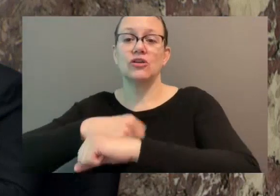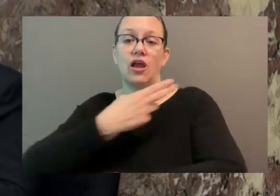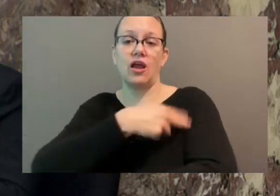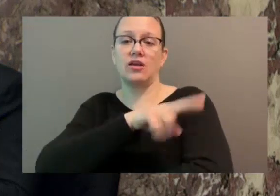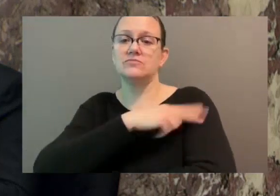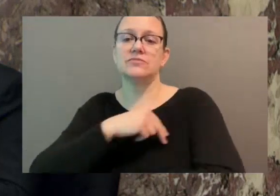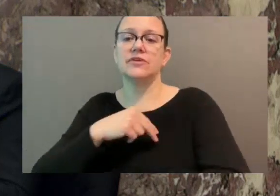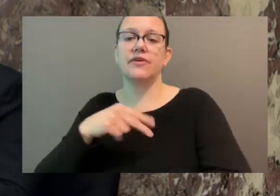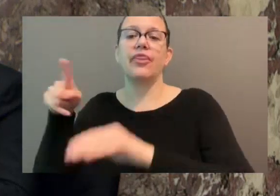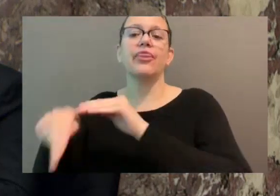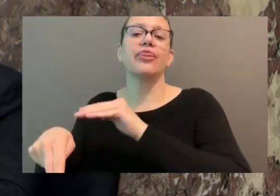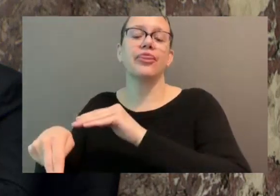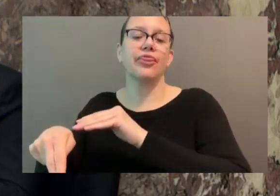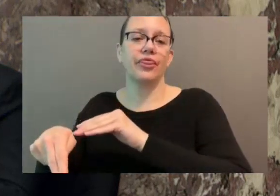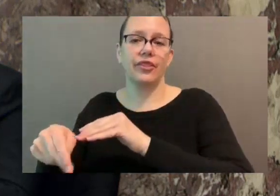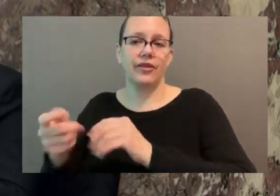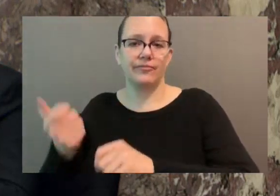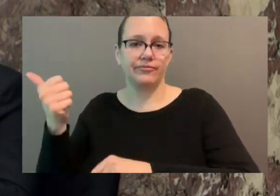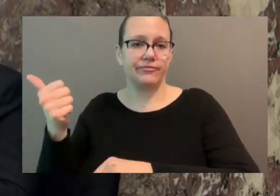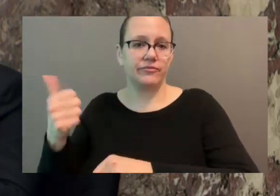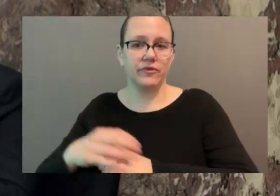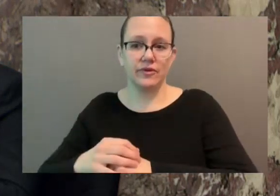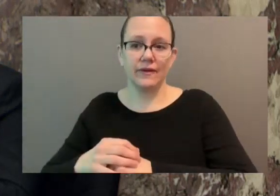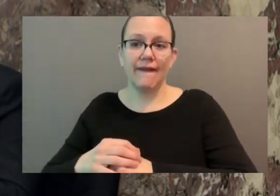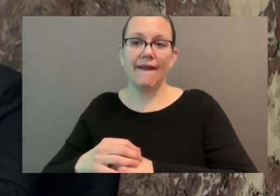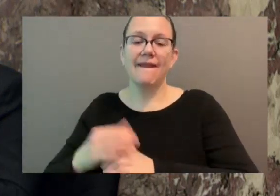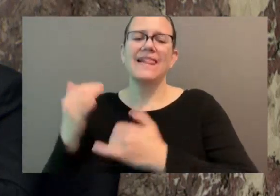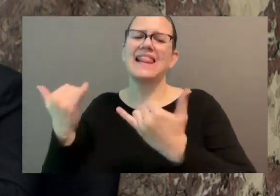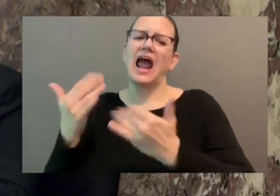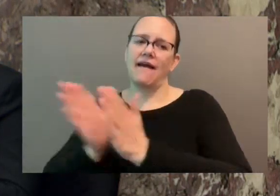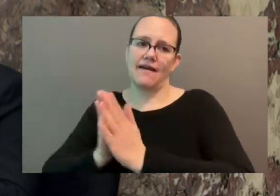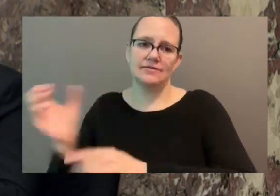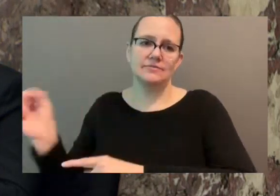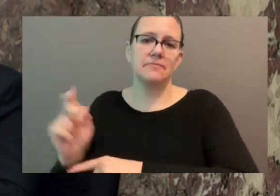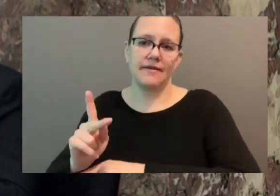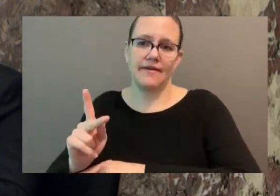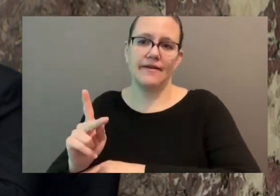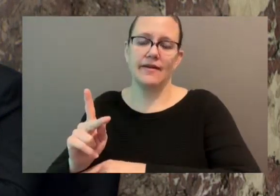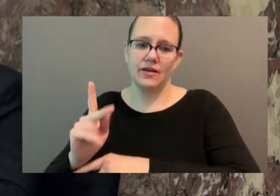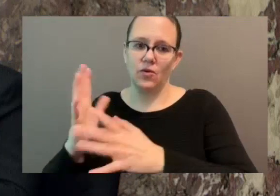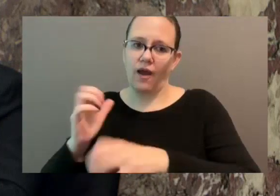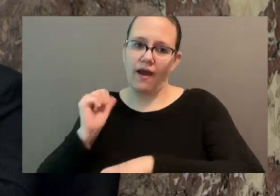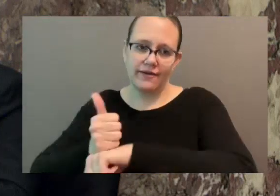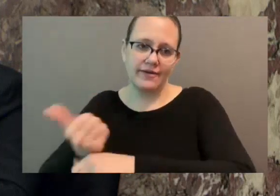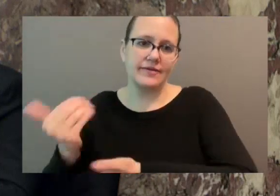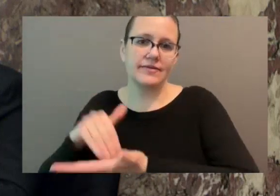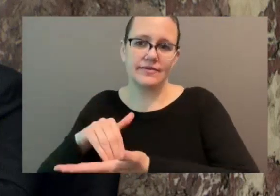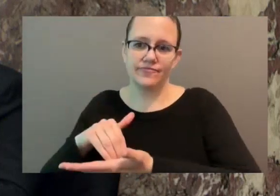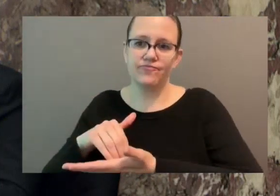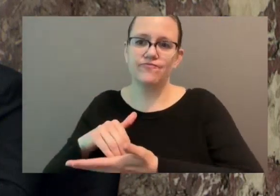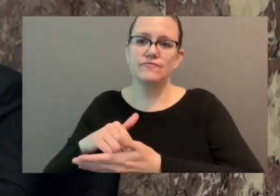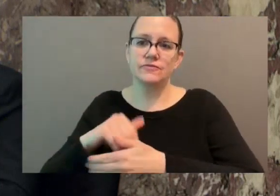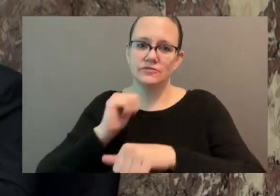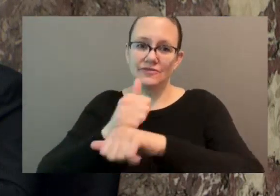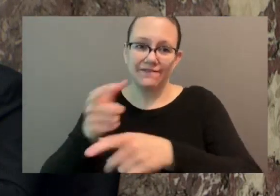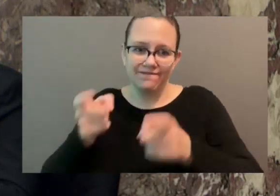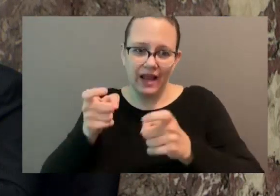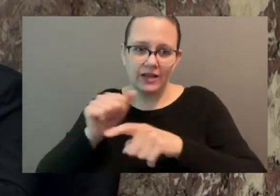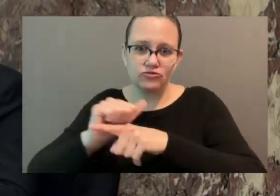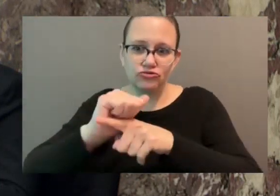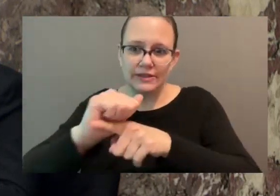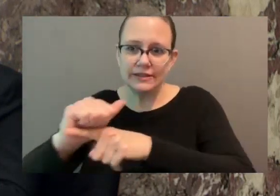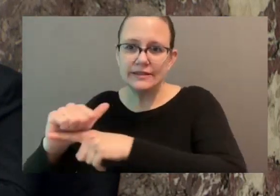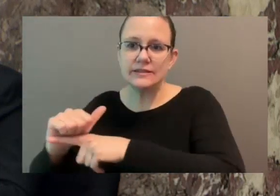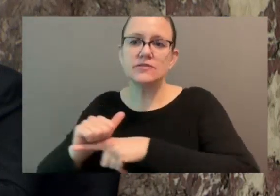a relational security model that is trained by Switch BC. In other words, overseen by nurses to improve the quality